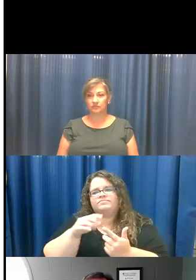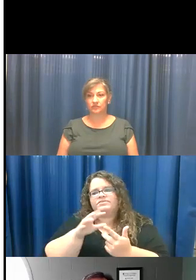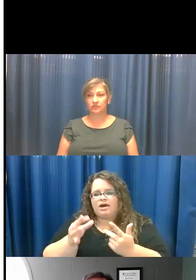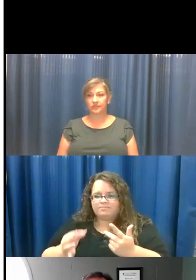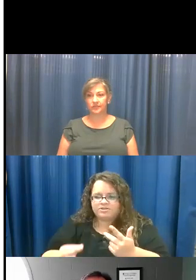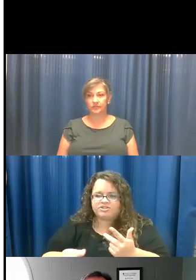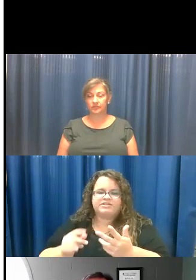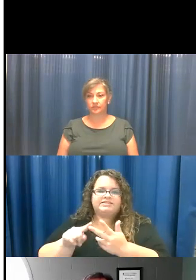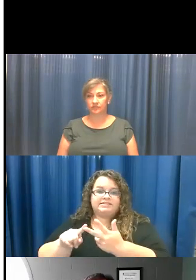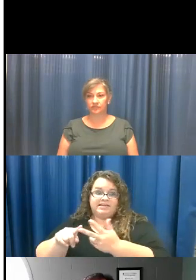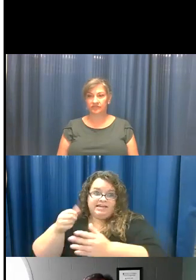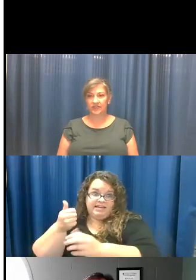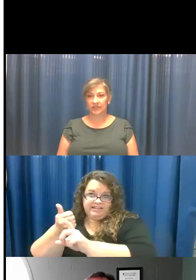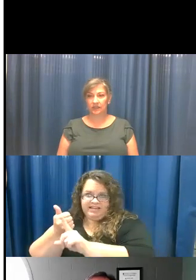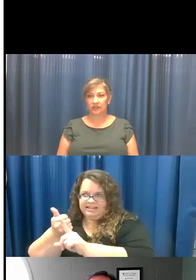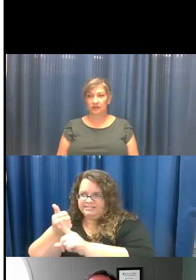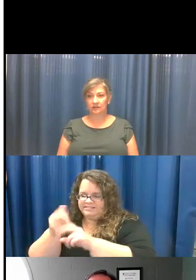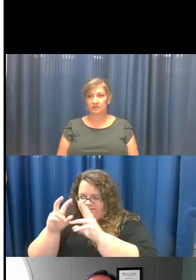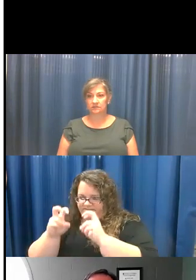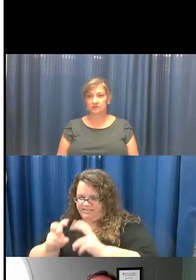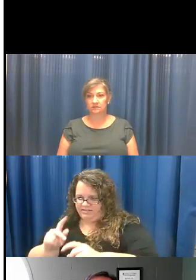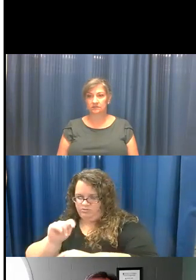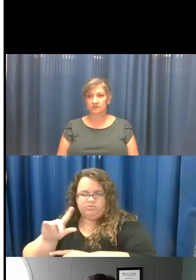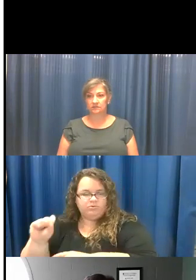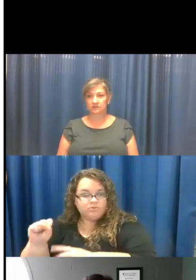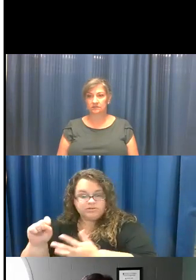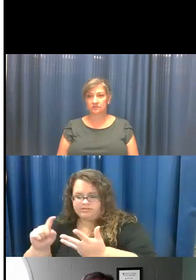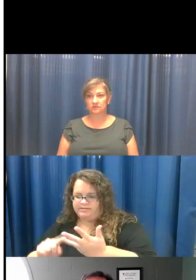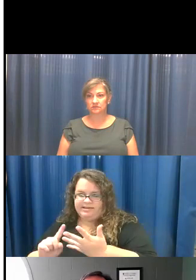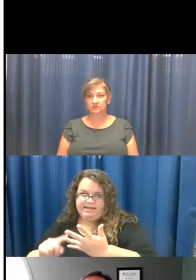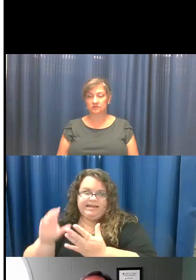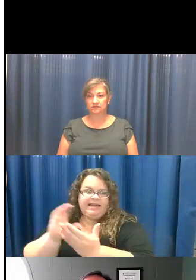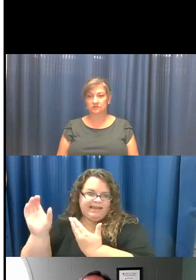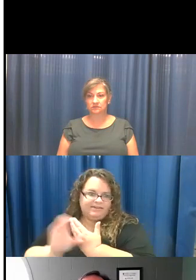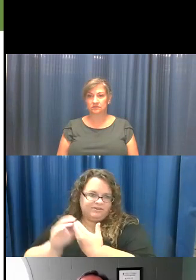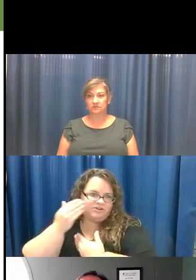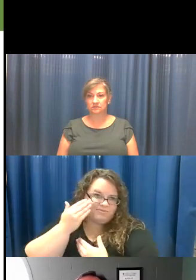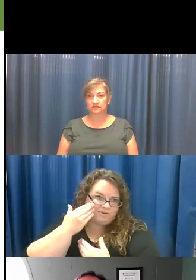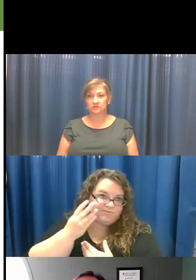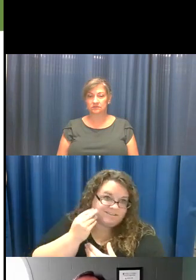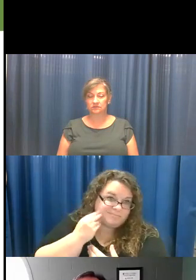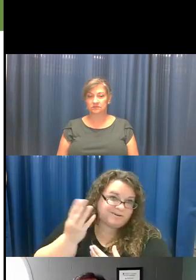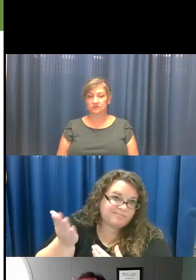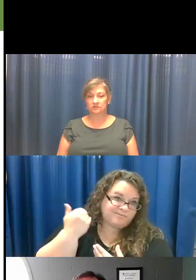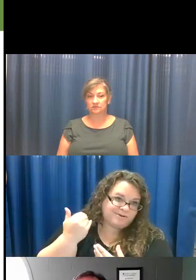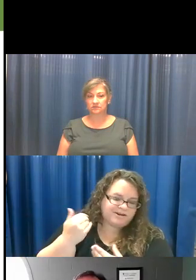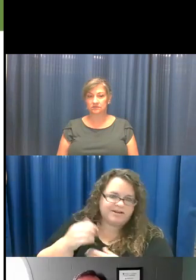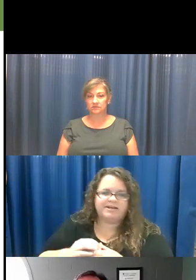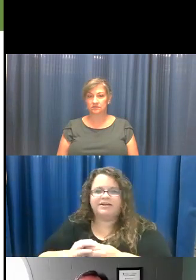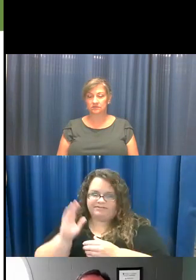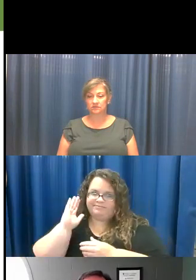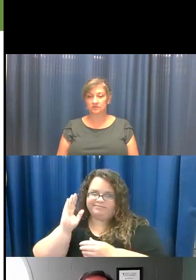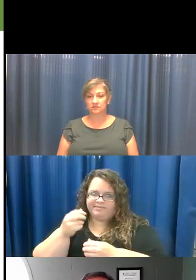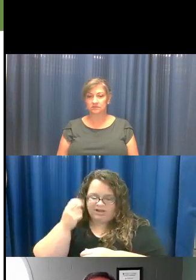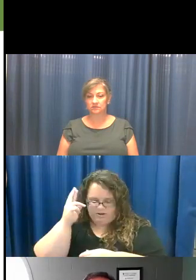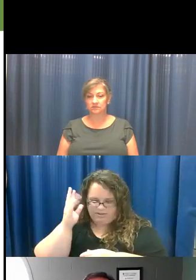if you've tried to use the calendar on our website, of course, we're going to have a big improvement with that. The pathways are